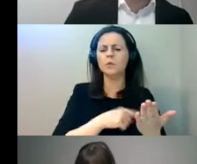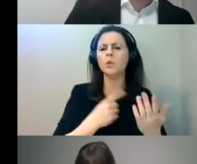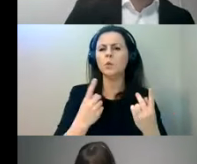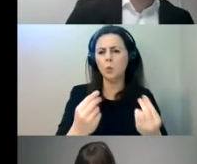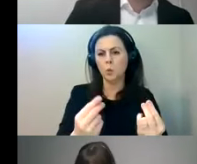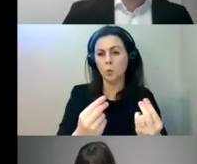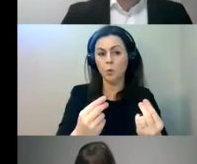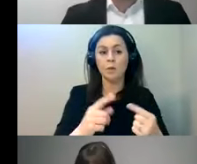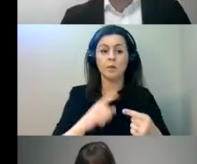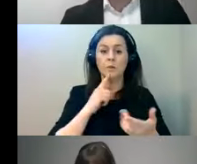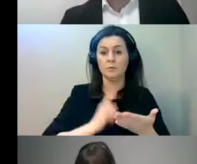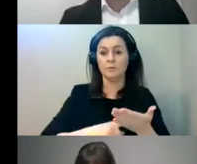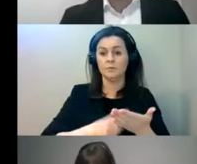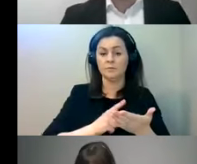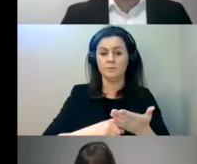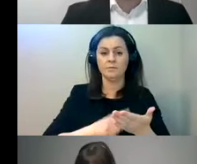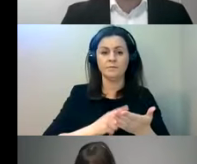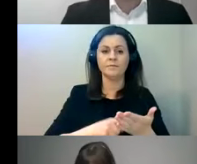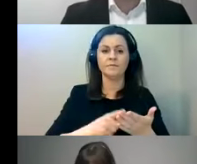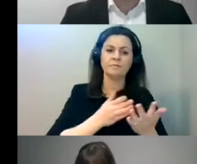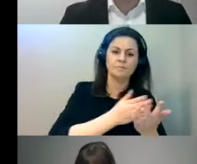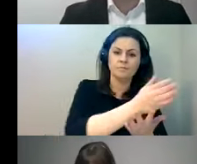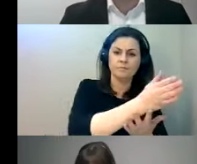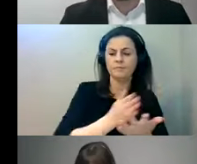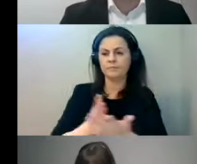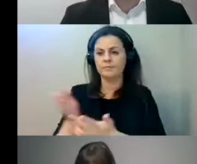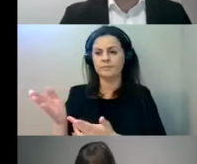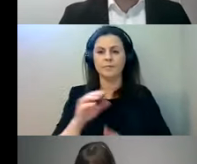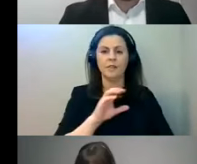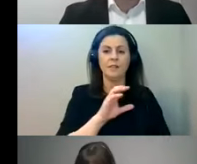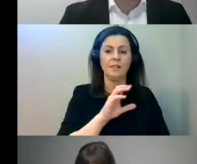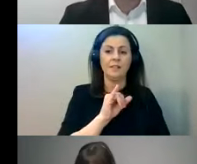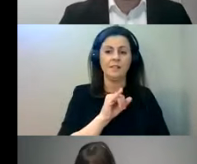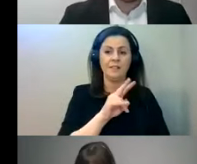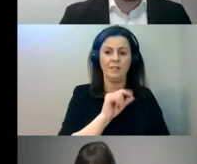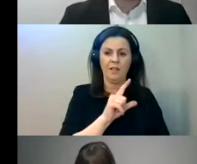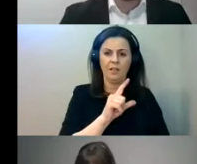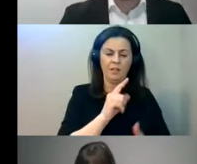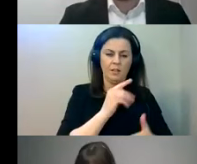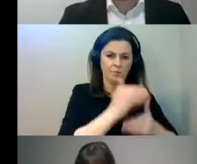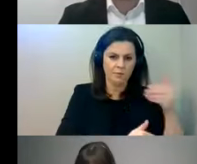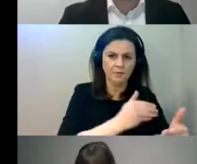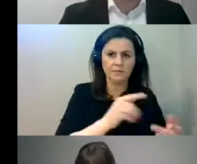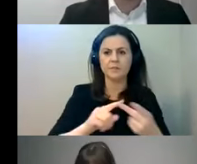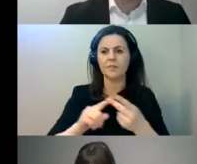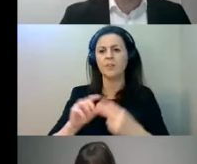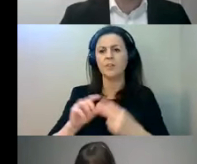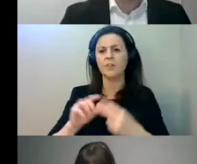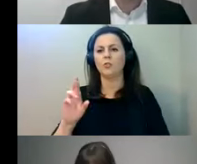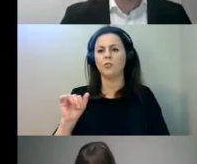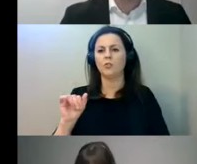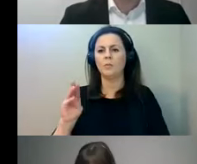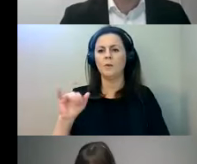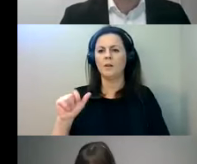both criminal and civil remedies that are available to address abuses of the power of attorney or elder abuse in